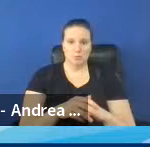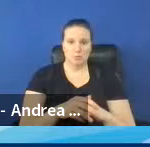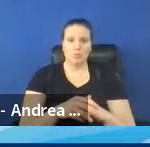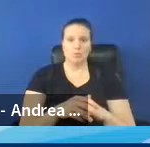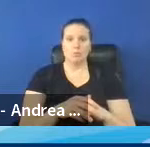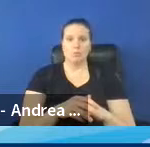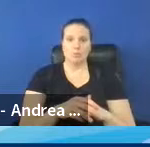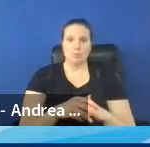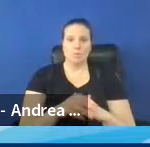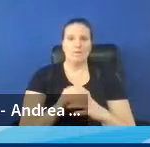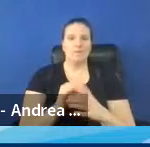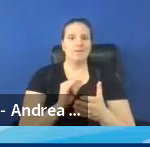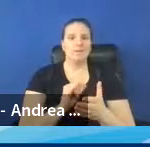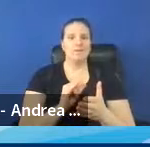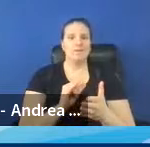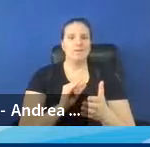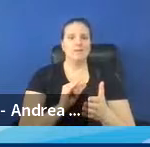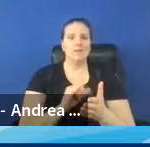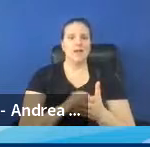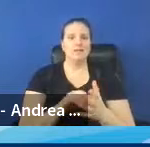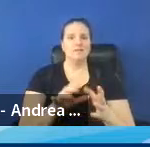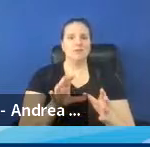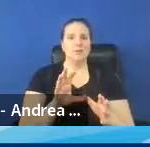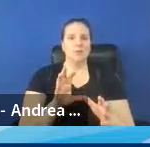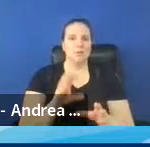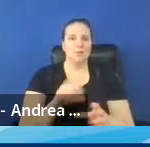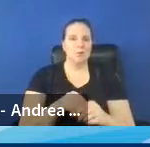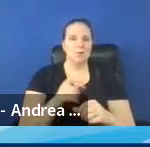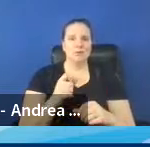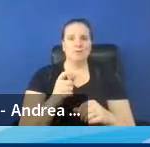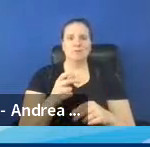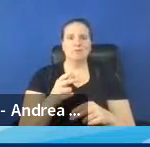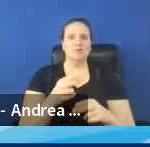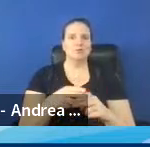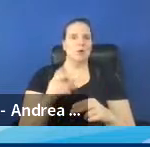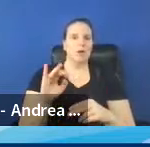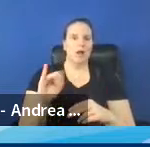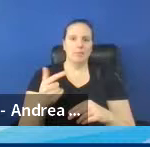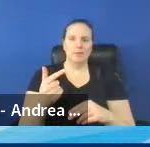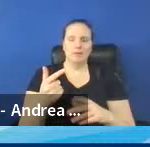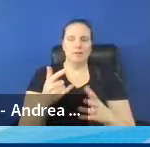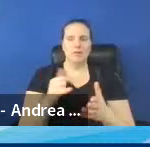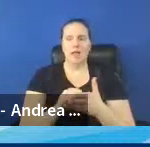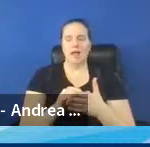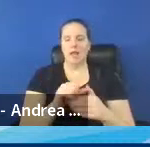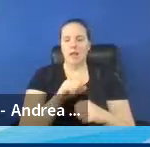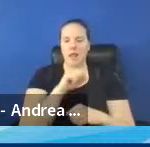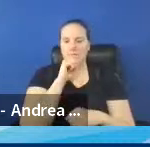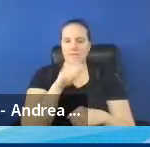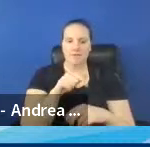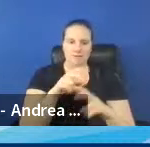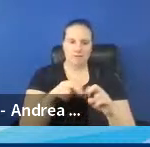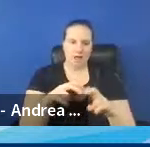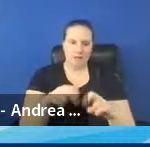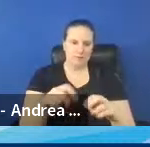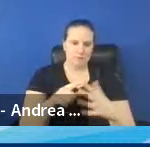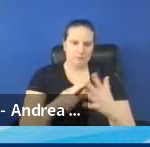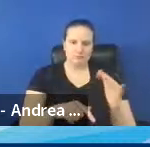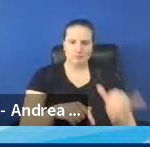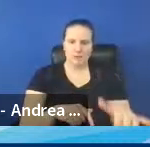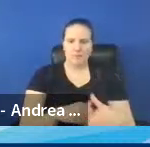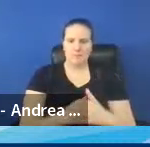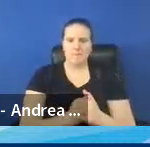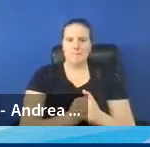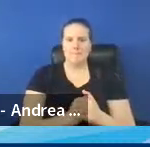is important to include because of shortcomings of this type of analysis and that. So yes, that's okay. Then I'll